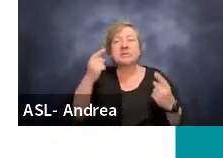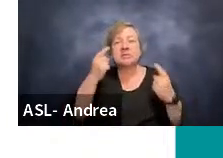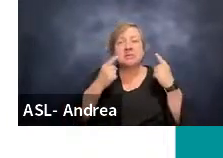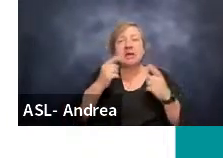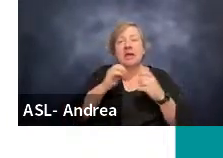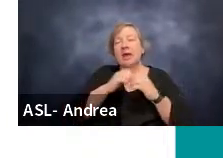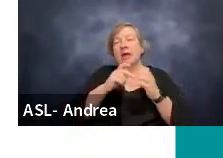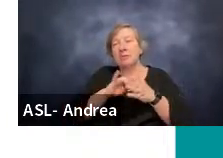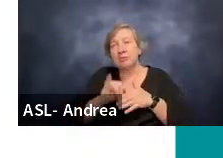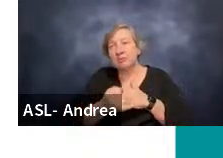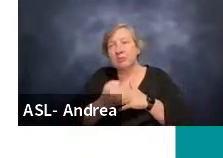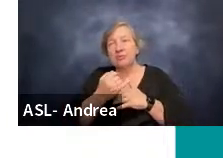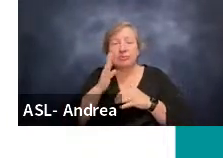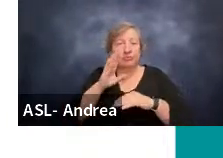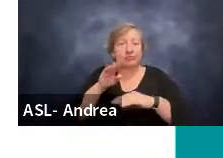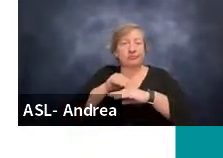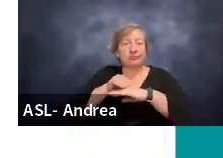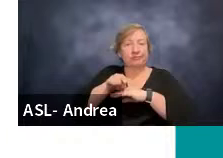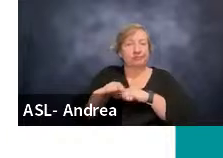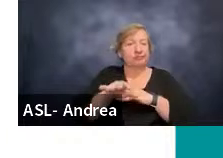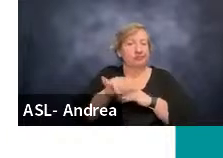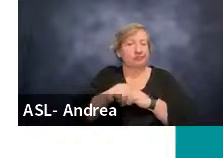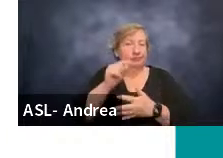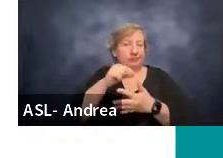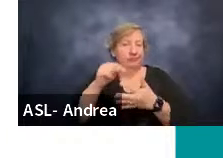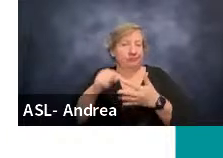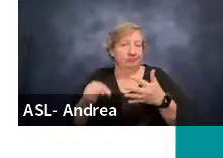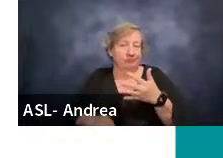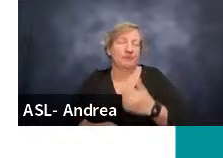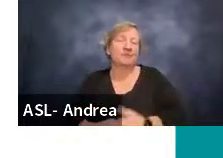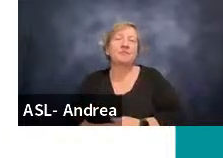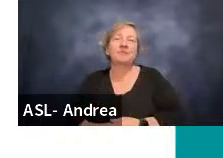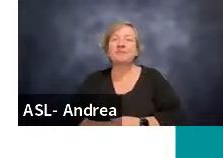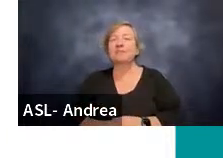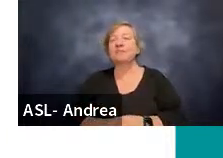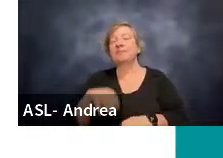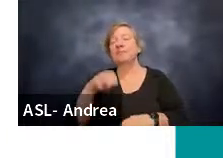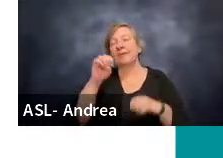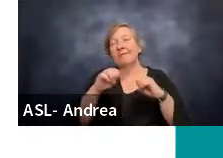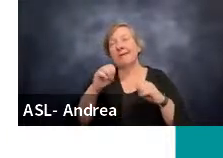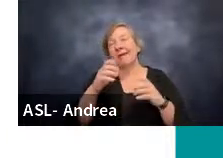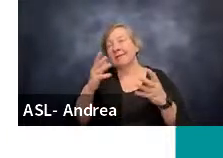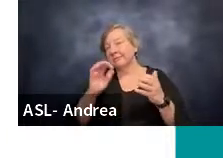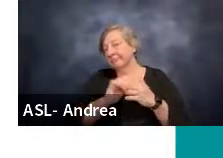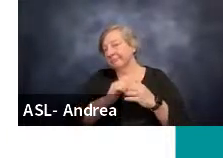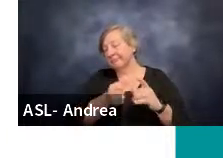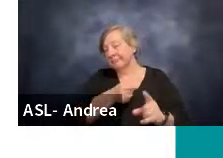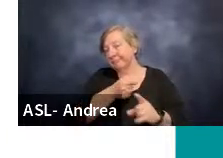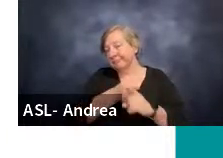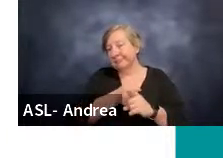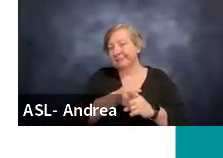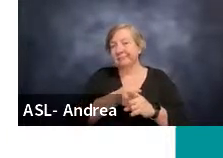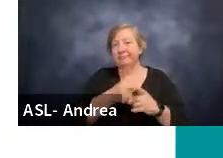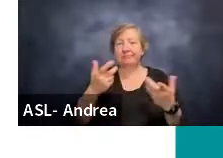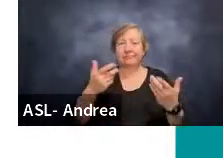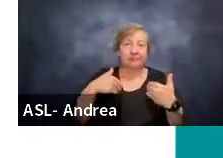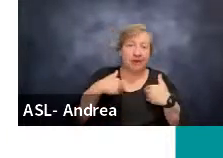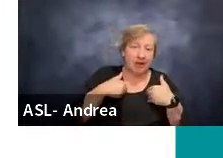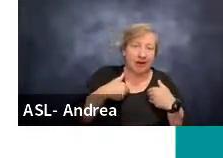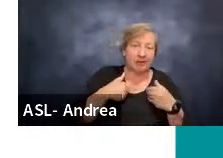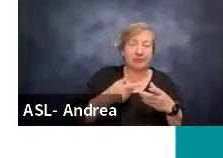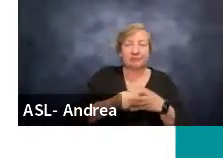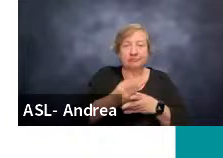the program could affect those. It evaluates impacts to habitat,